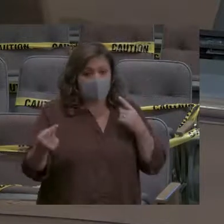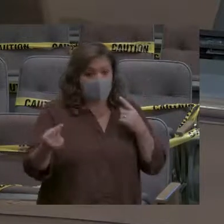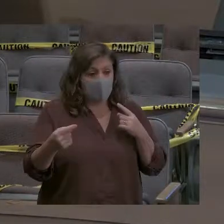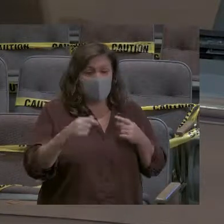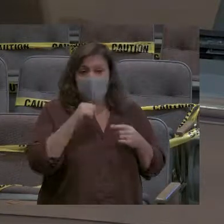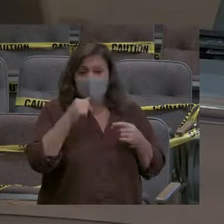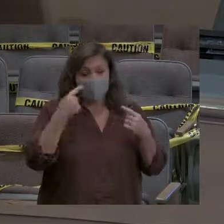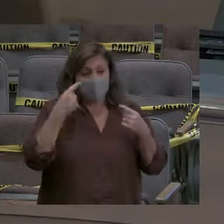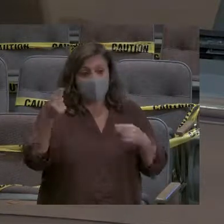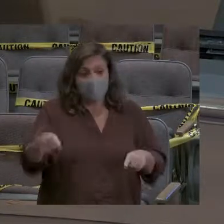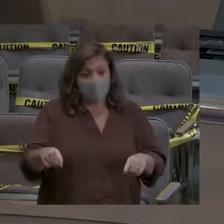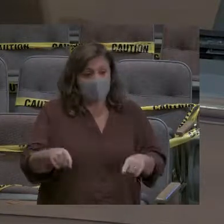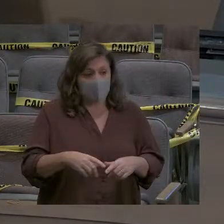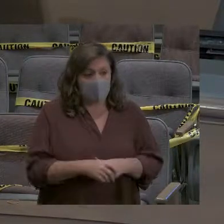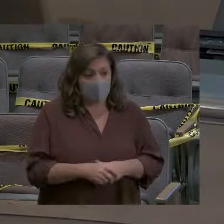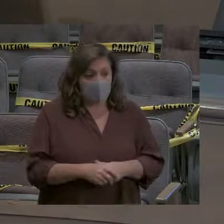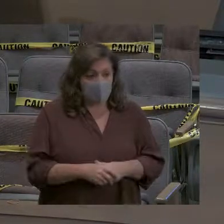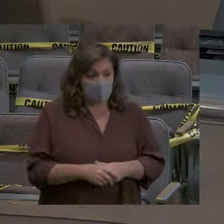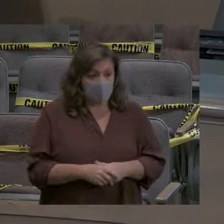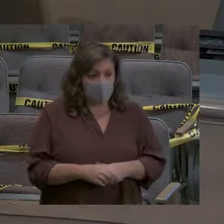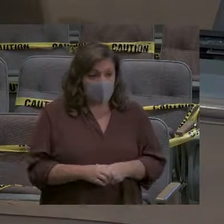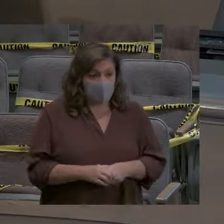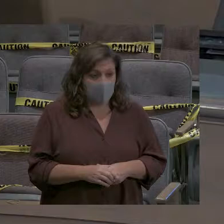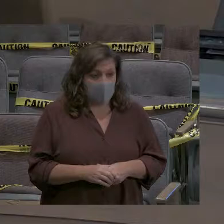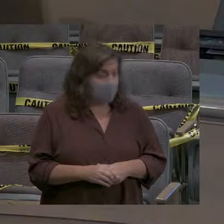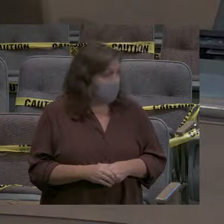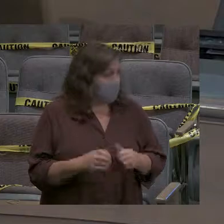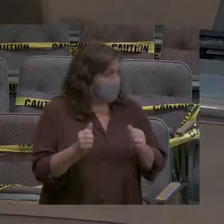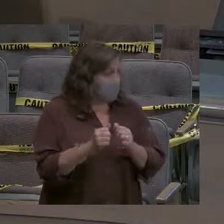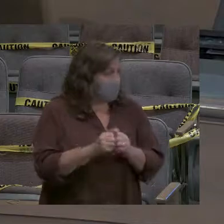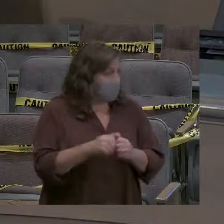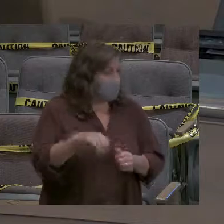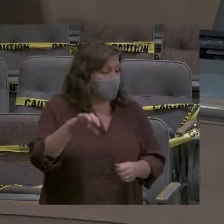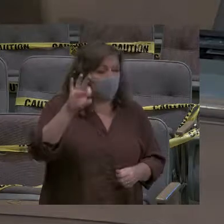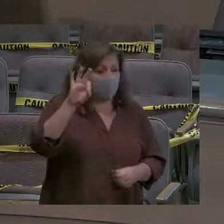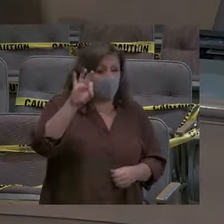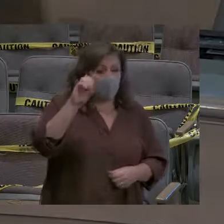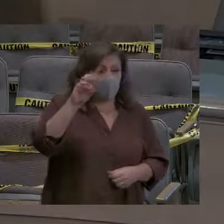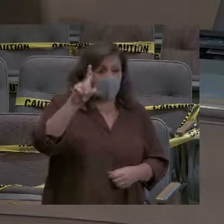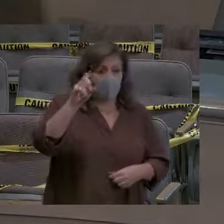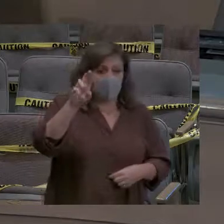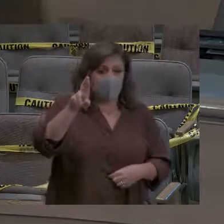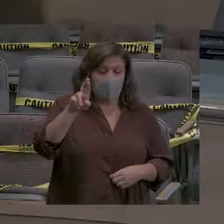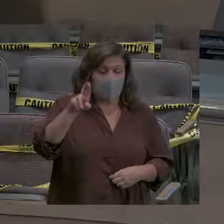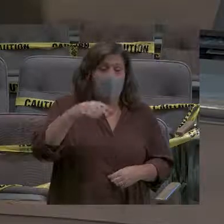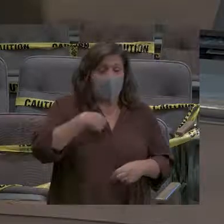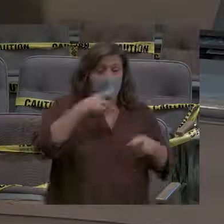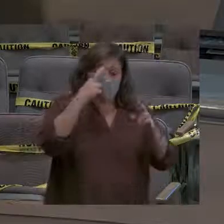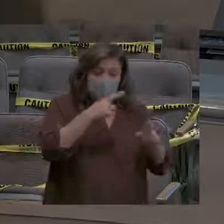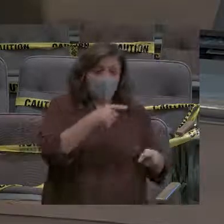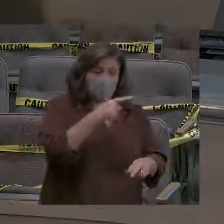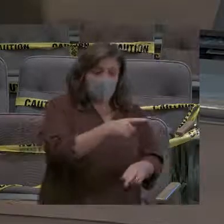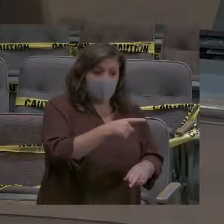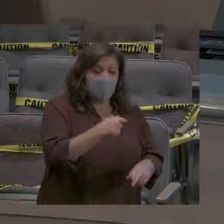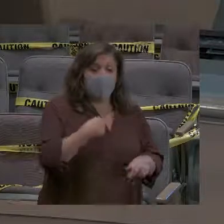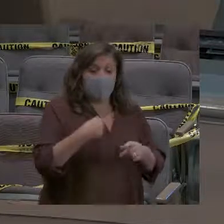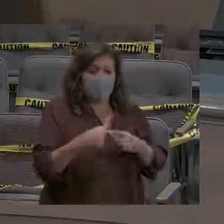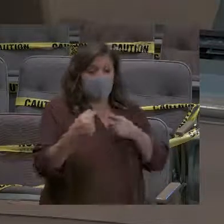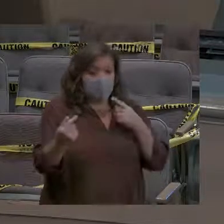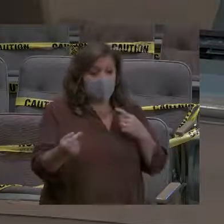what Coroner Fowler has said. And I'm going to tell you, it's simply a